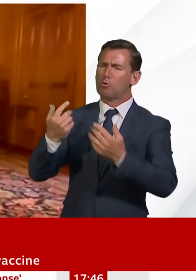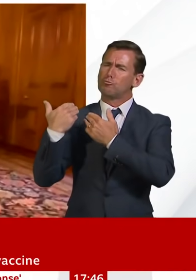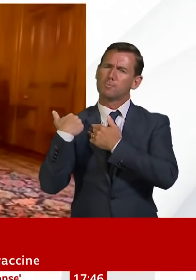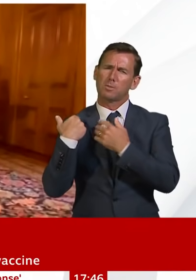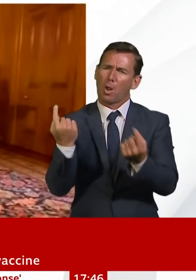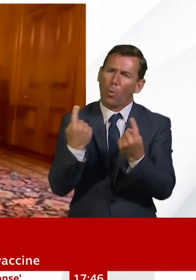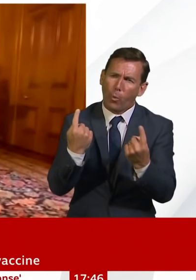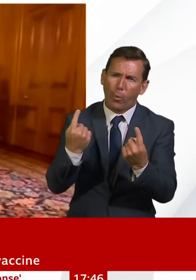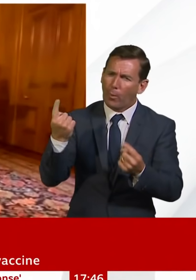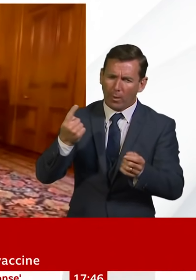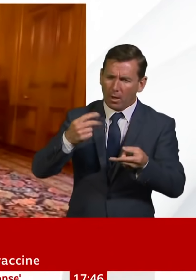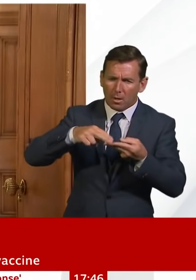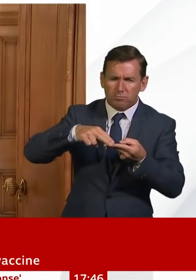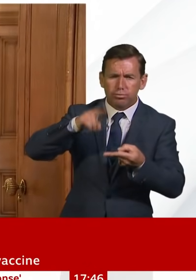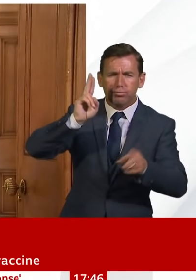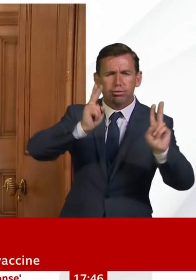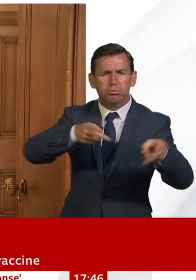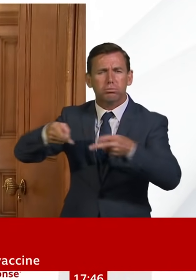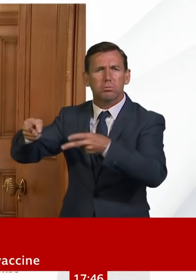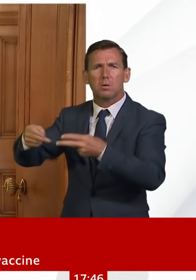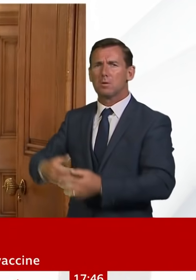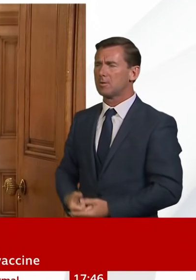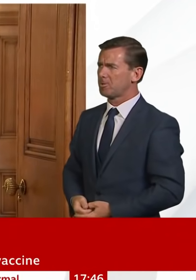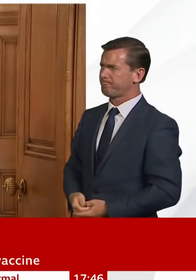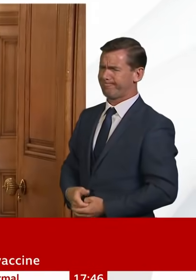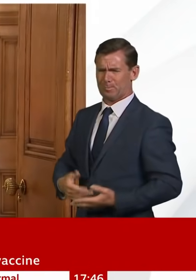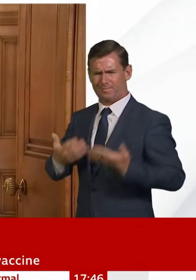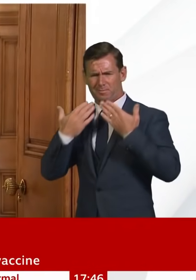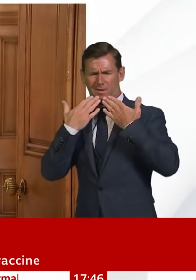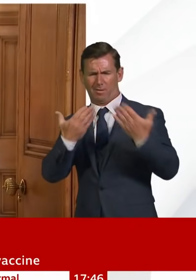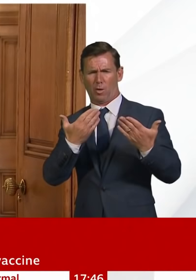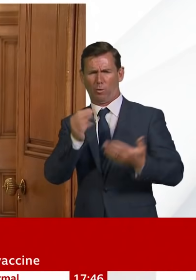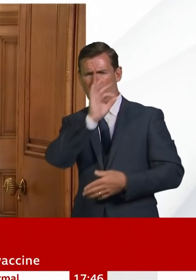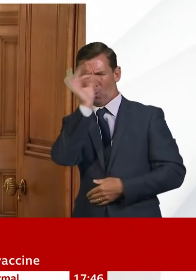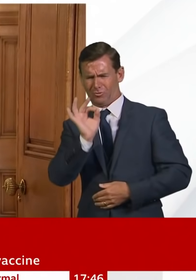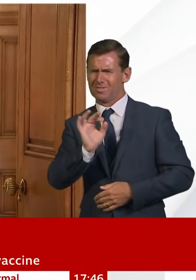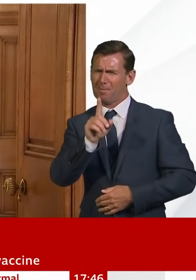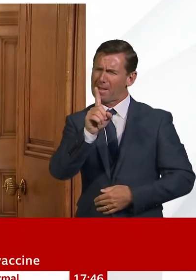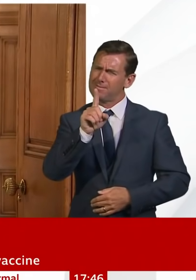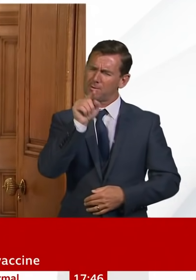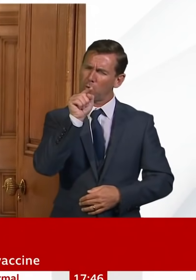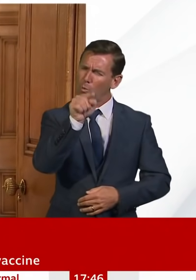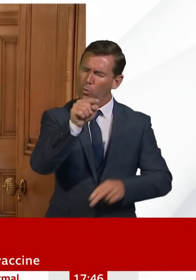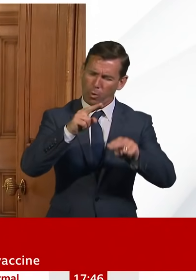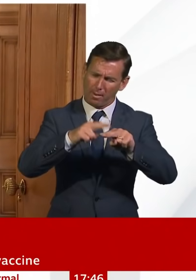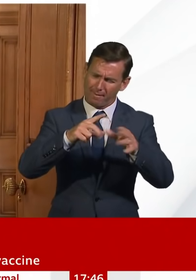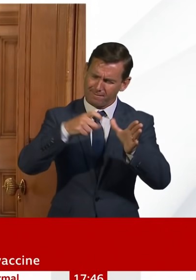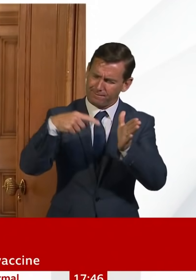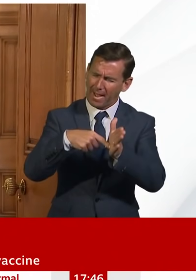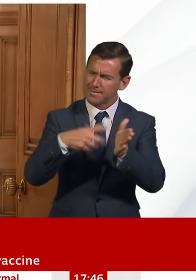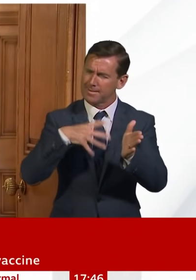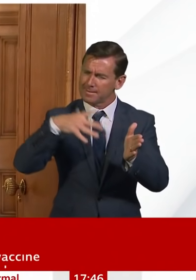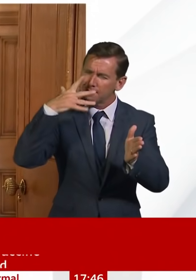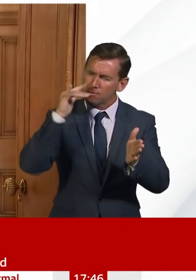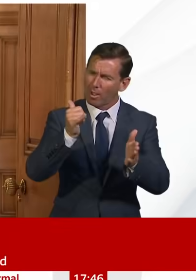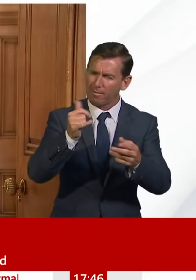thanks for the question. What I'd say is that on the factual points, you've got to. It's important to get the analysis of those right. I've